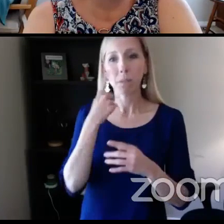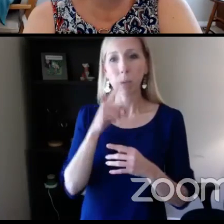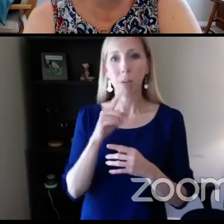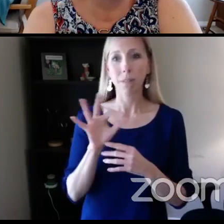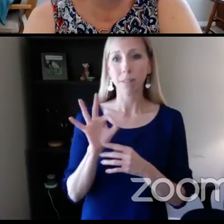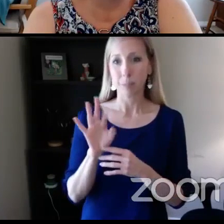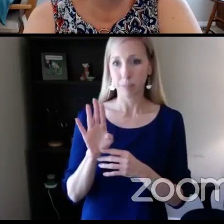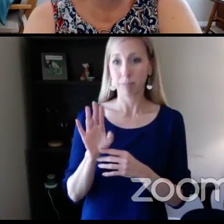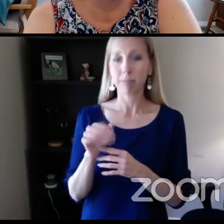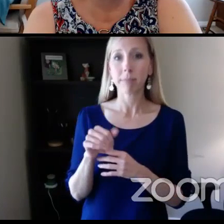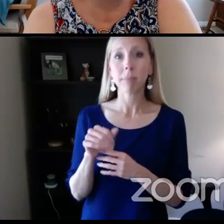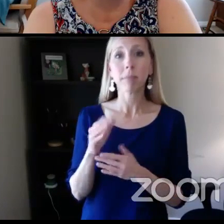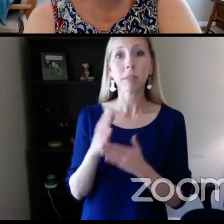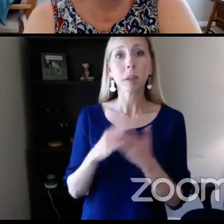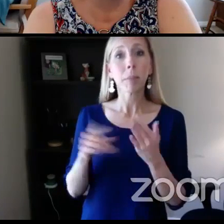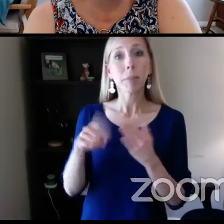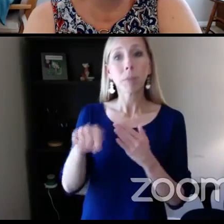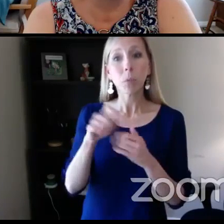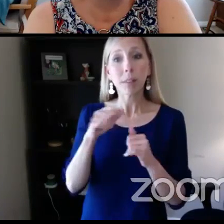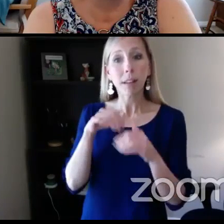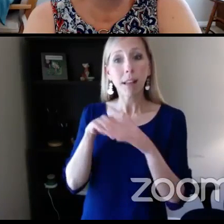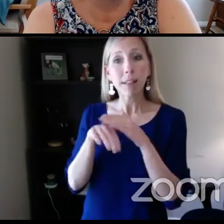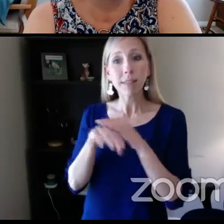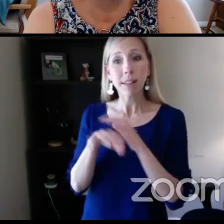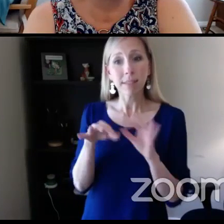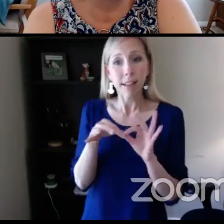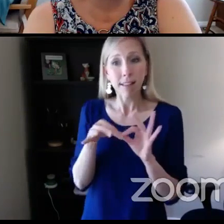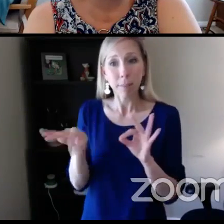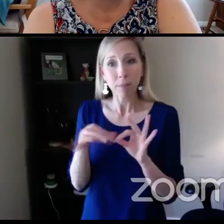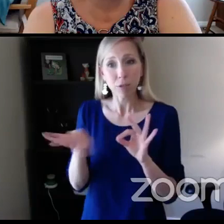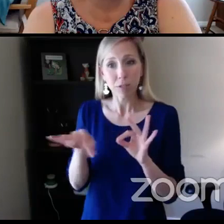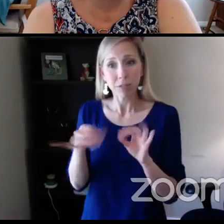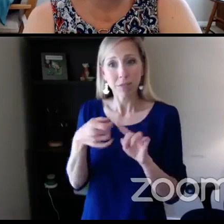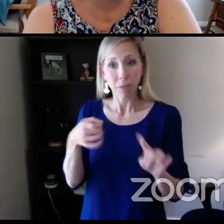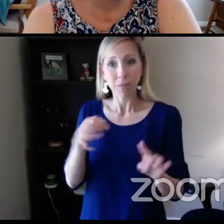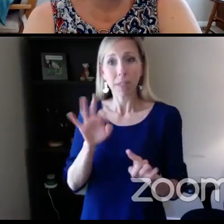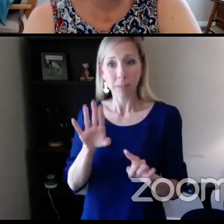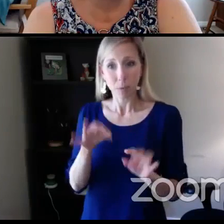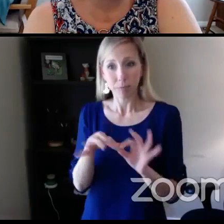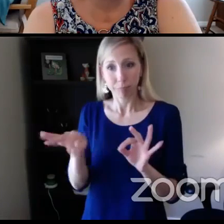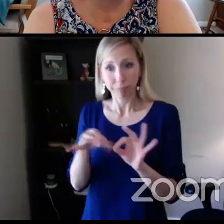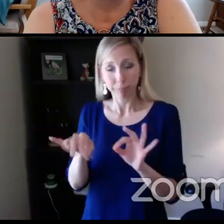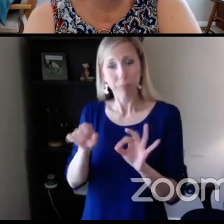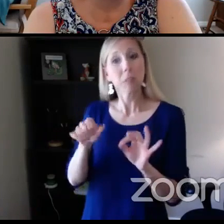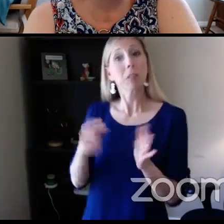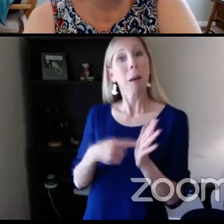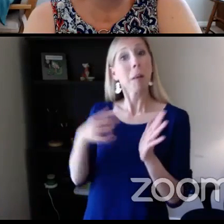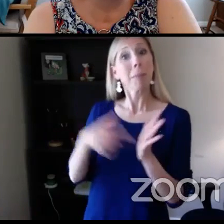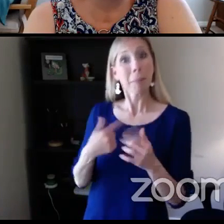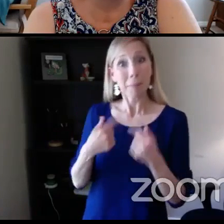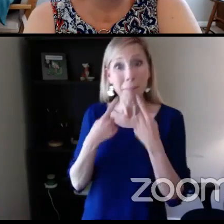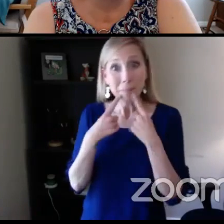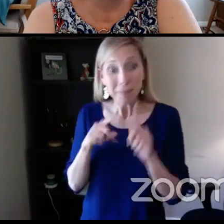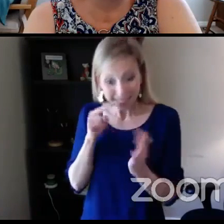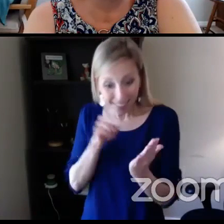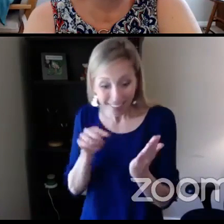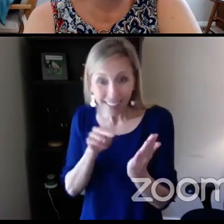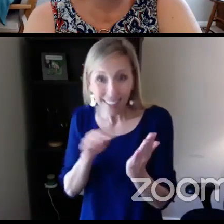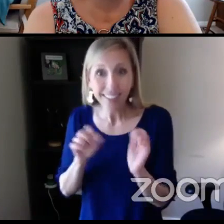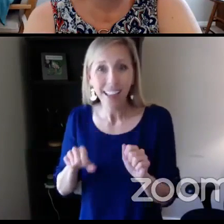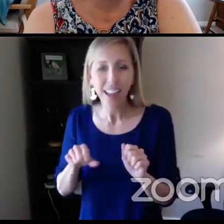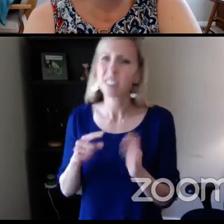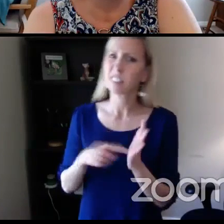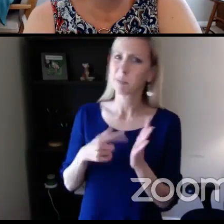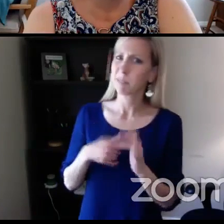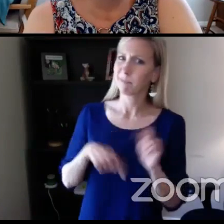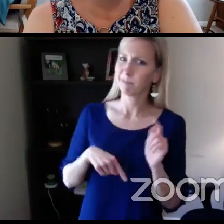Some of you can access the captions from Facebook. Sometimes they work, sometimes they don't, depending on if you're